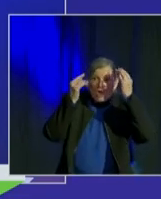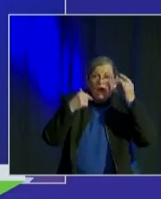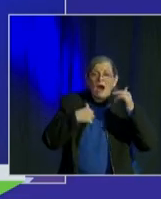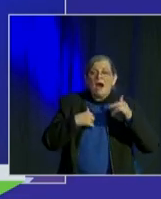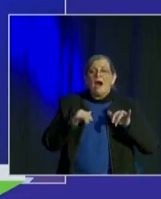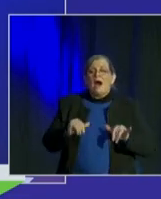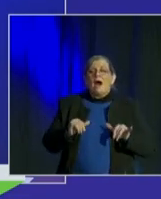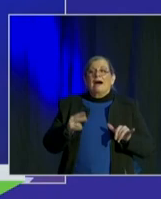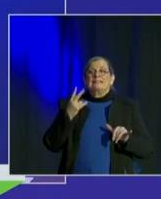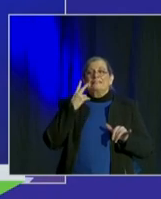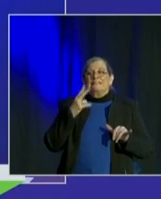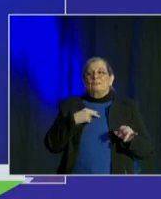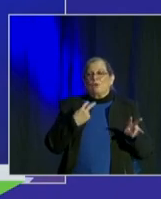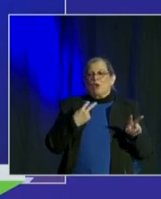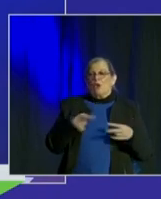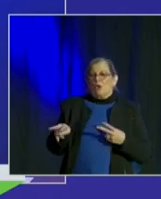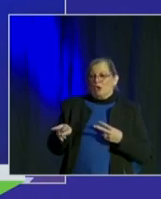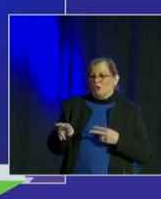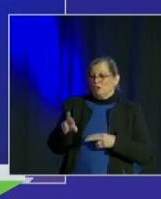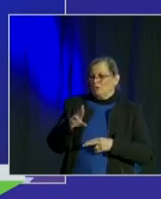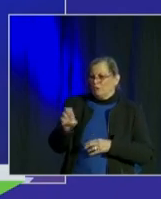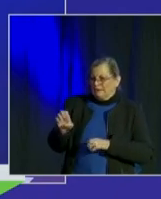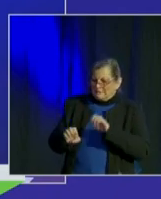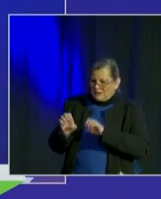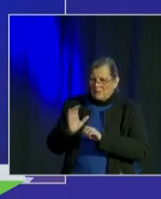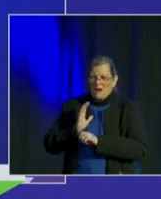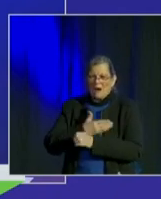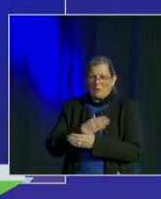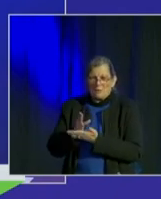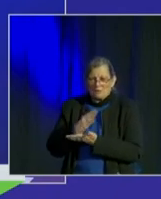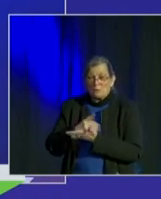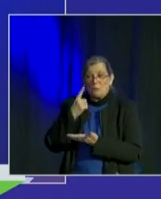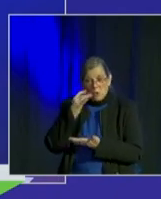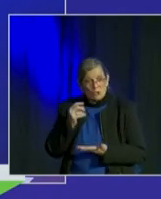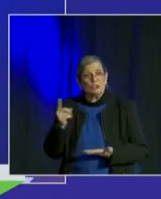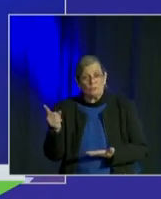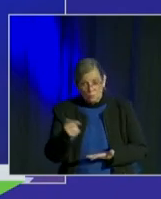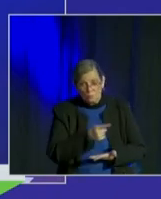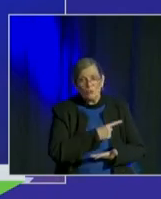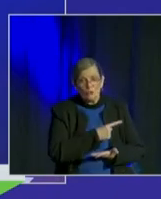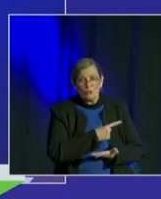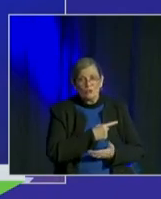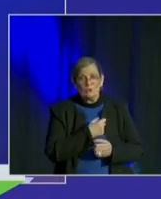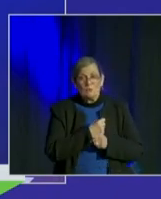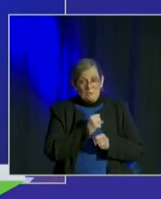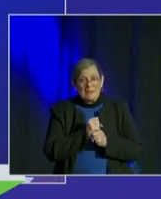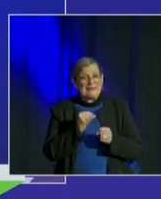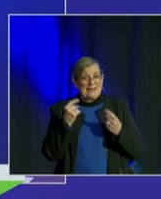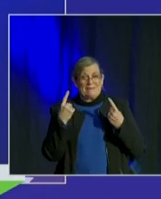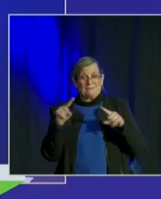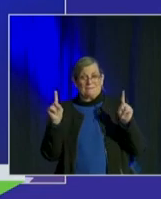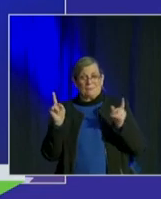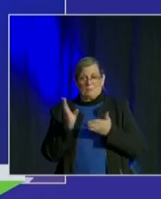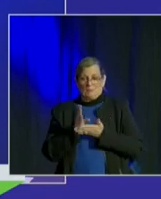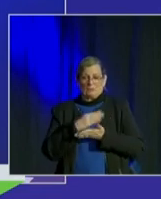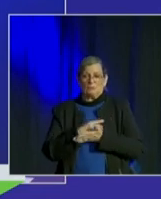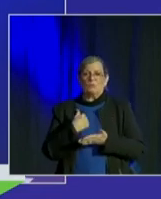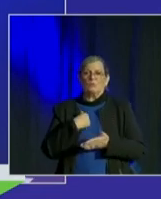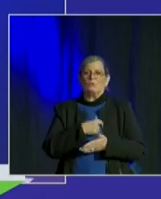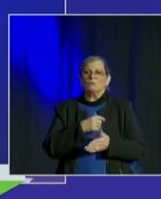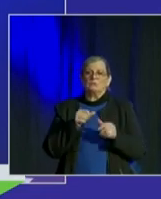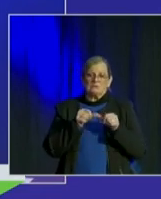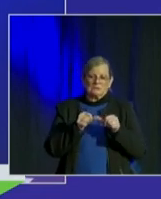at them more deeply, and they made the budget. So we will continue